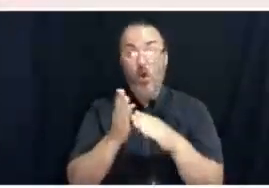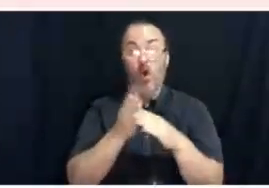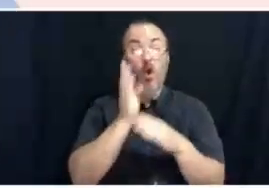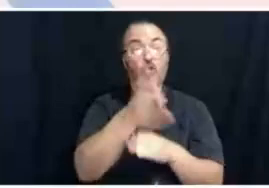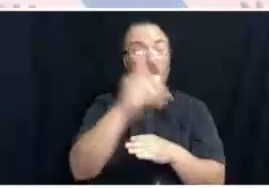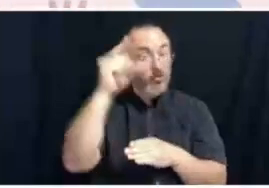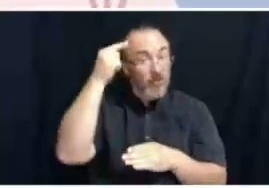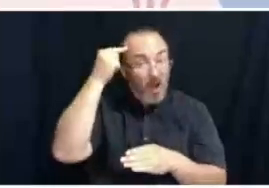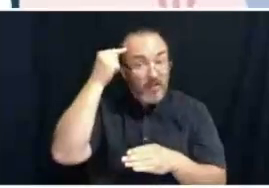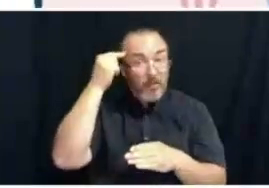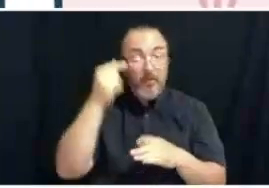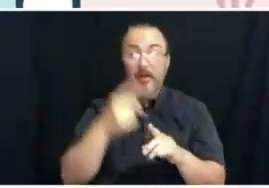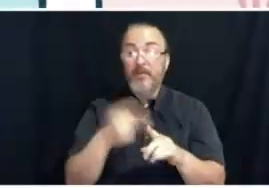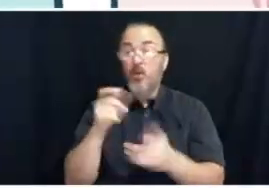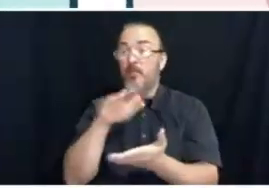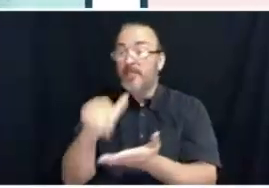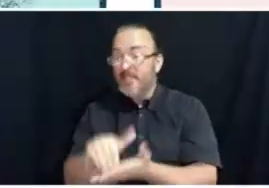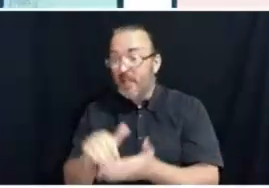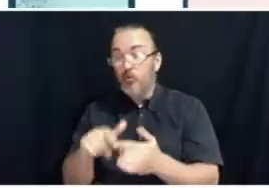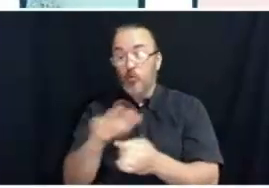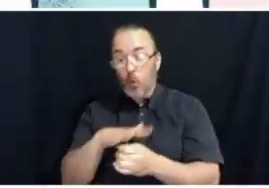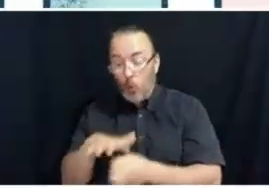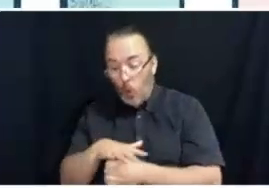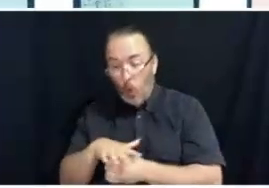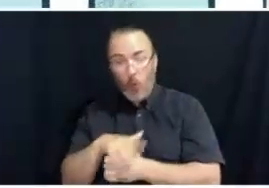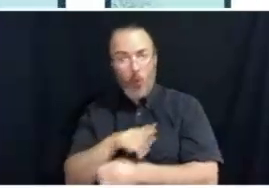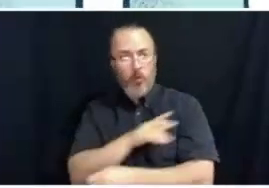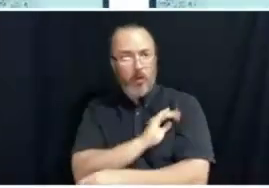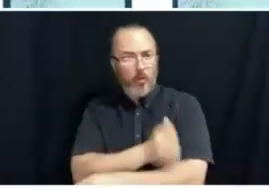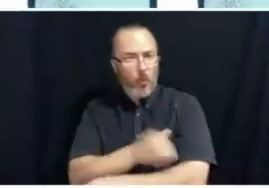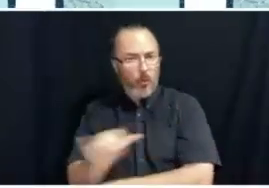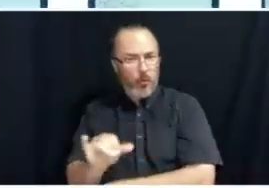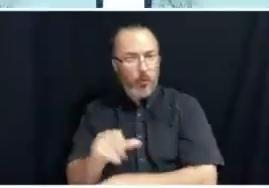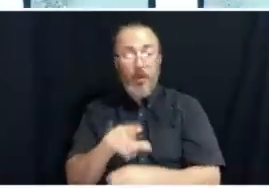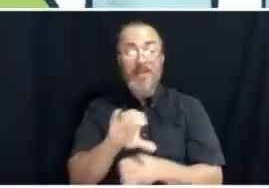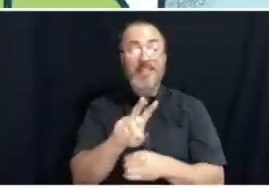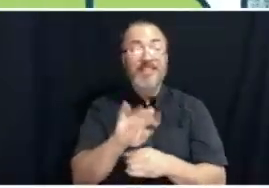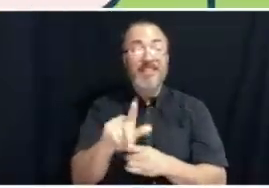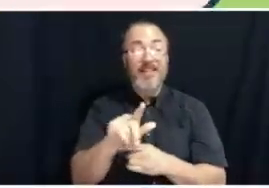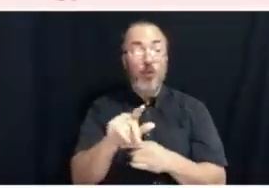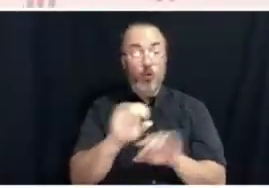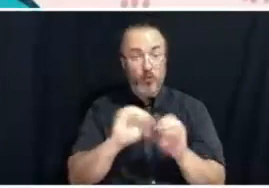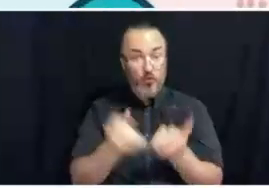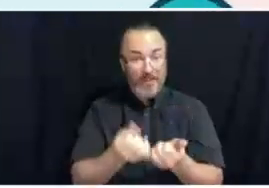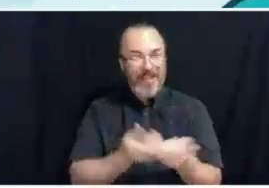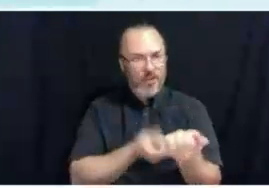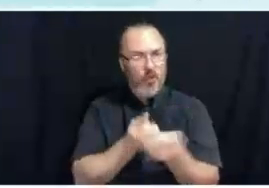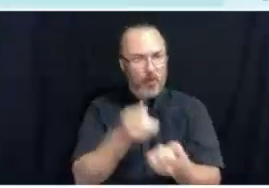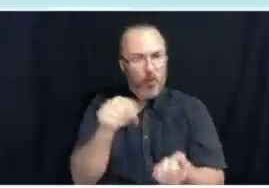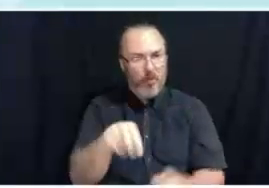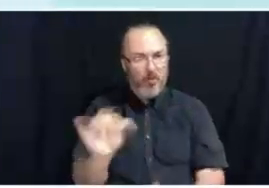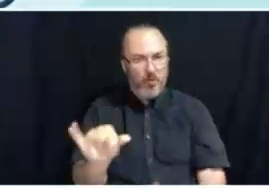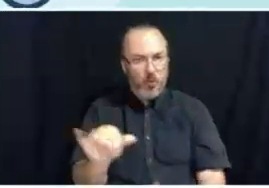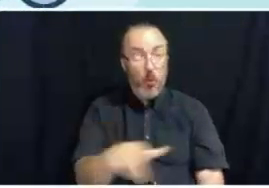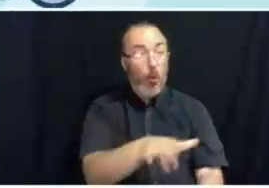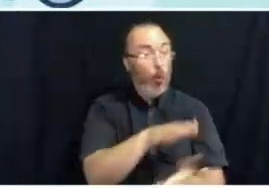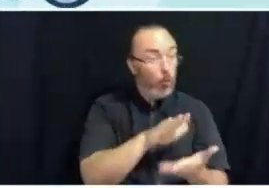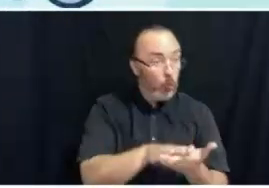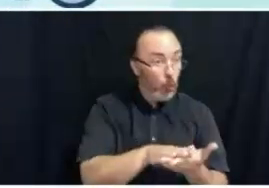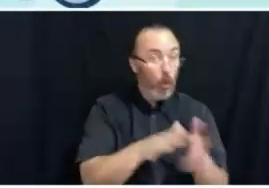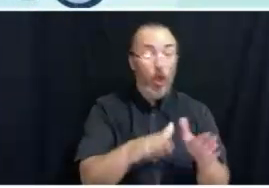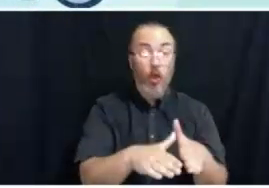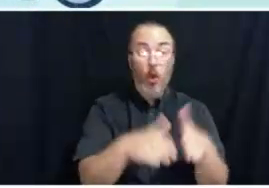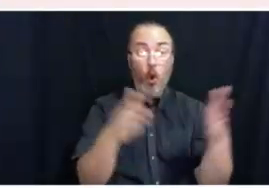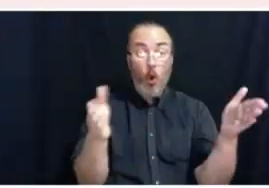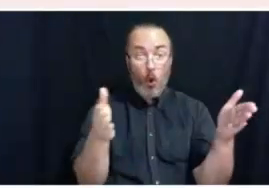from central to local authorities, with civil society supporting governments, and schools opening doors to the